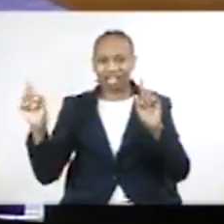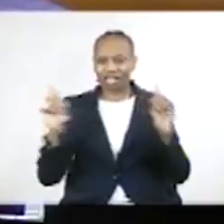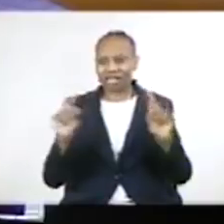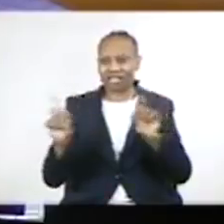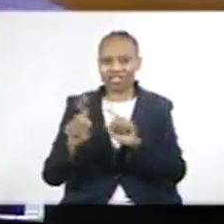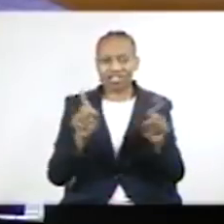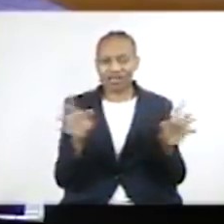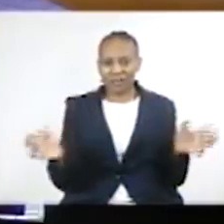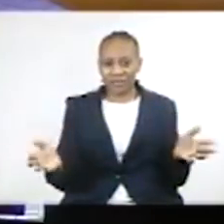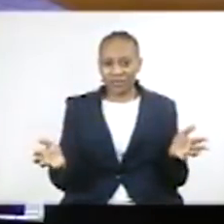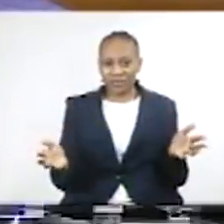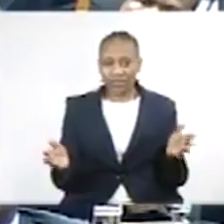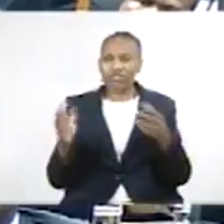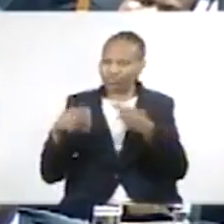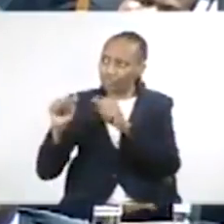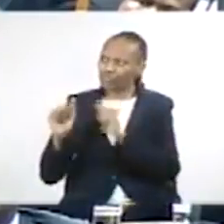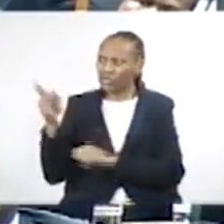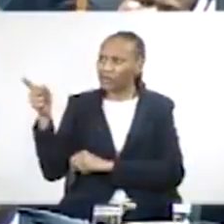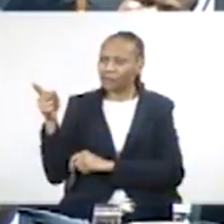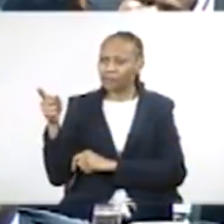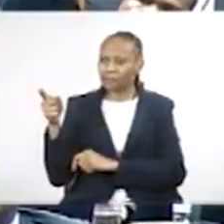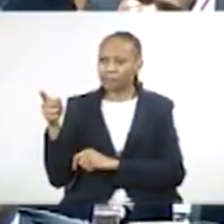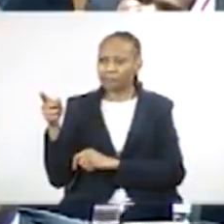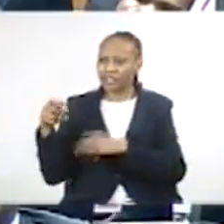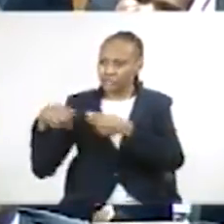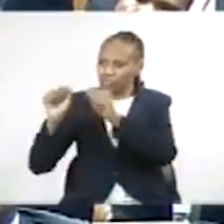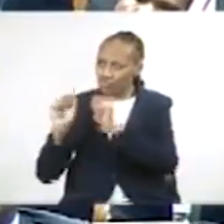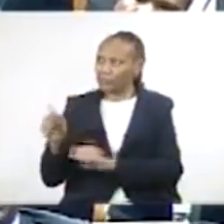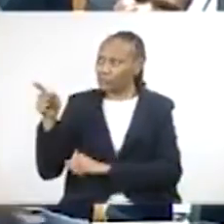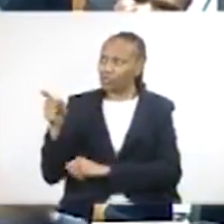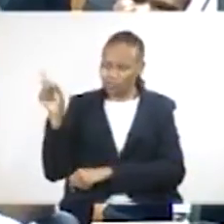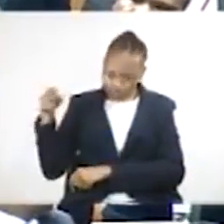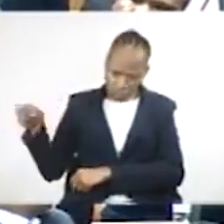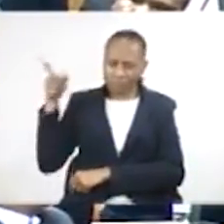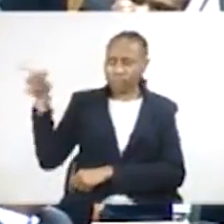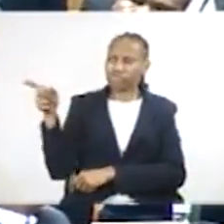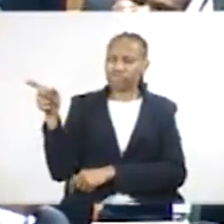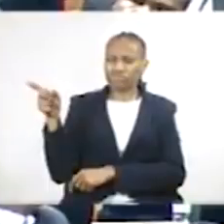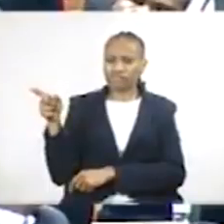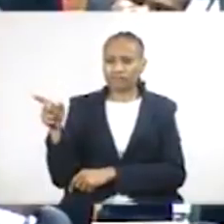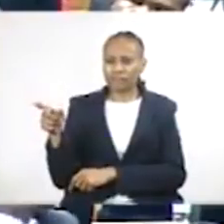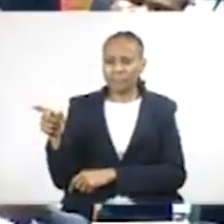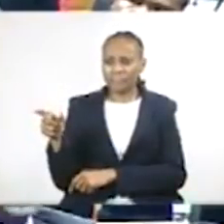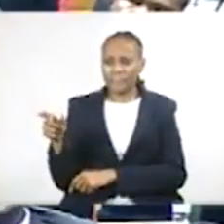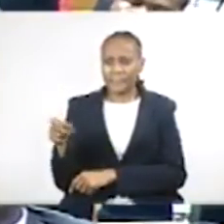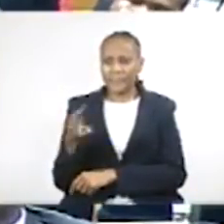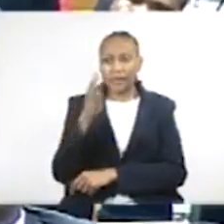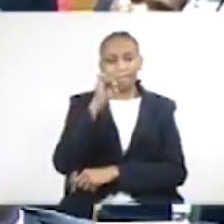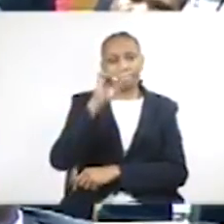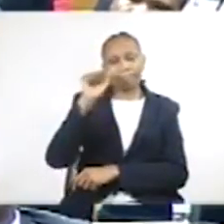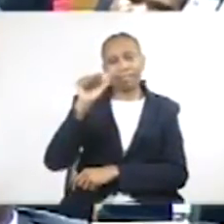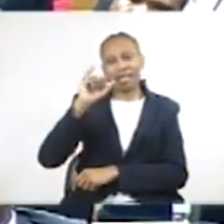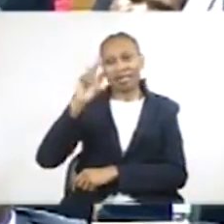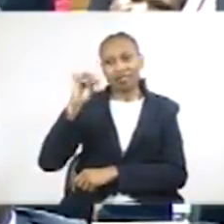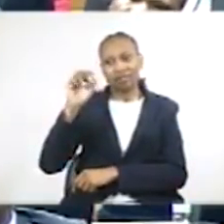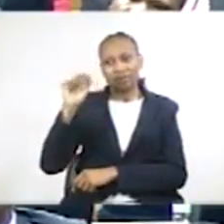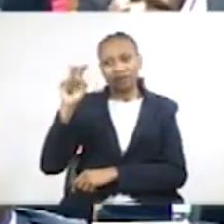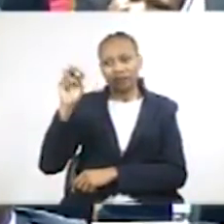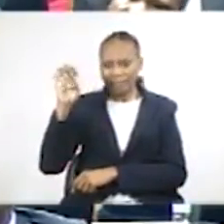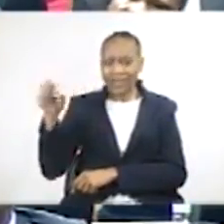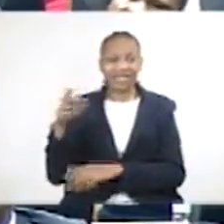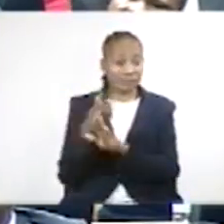You will desist from making disparaging remarks on the persons of the honorable members of this house. Point of order, Chair.